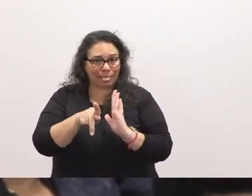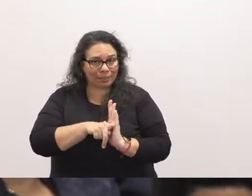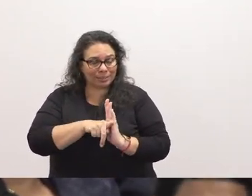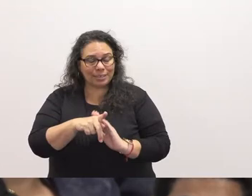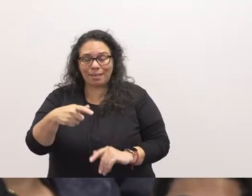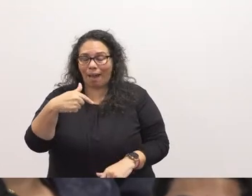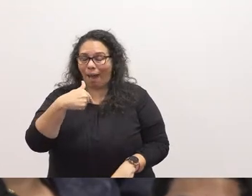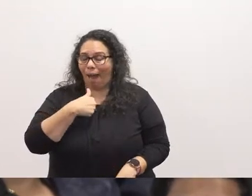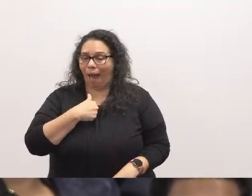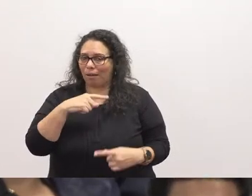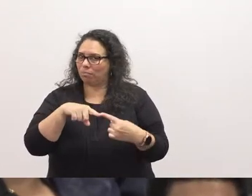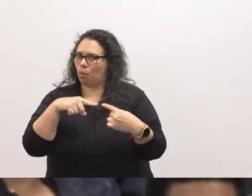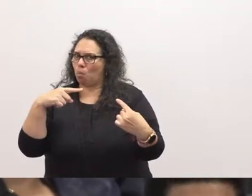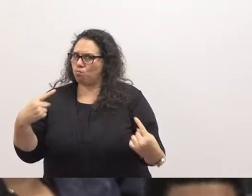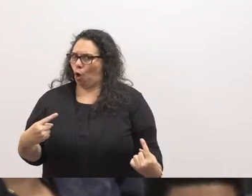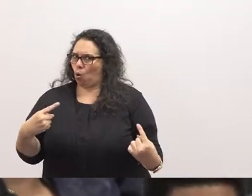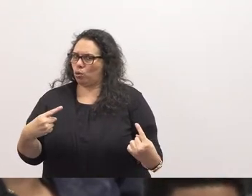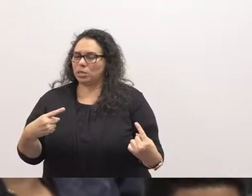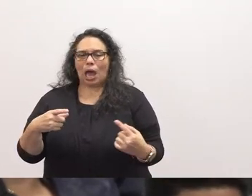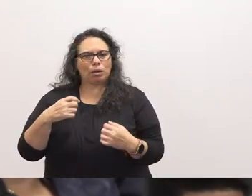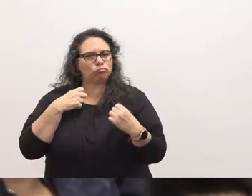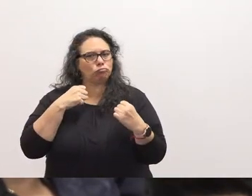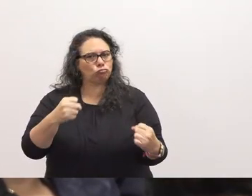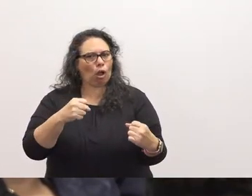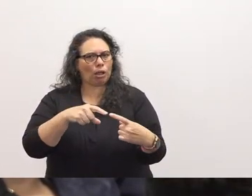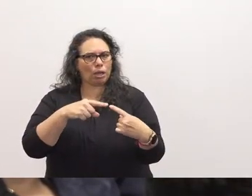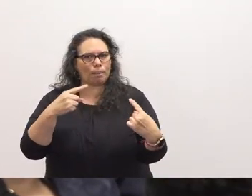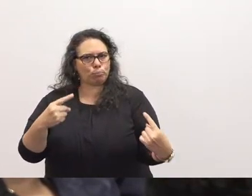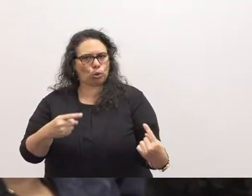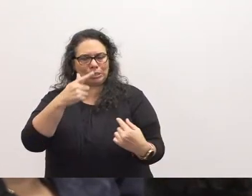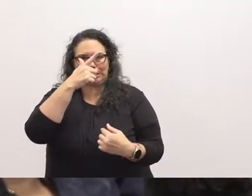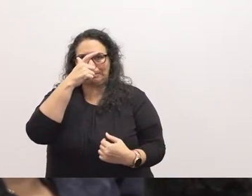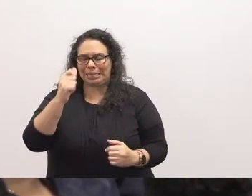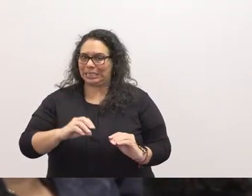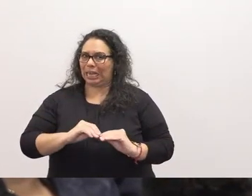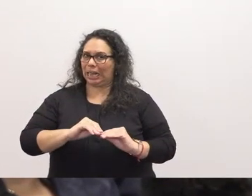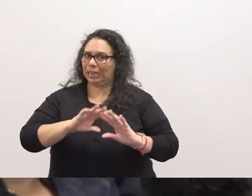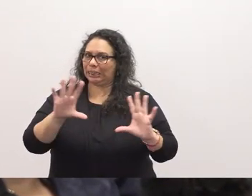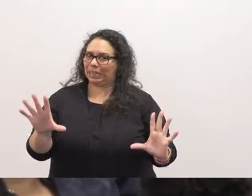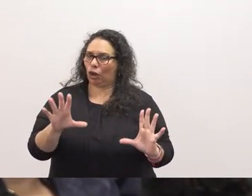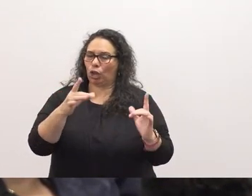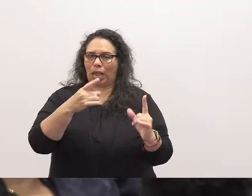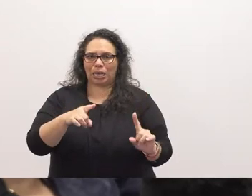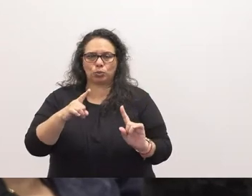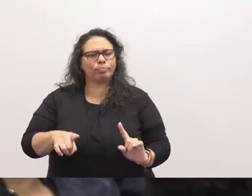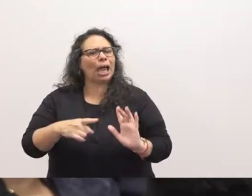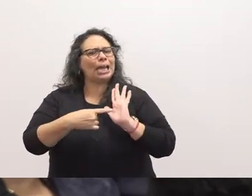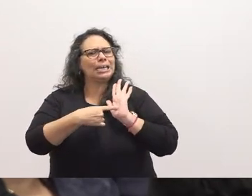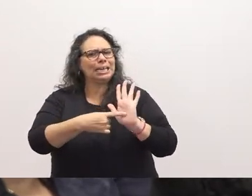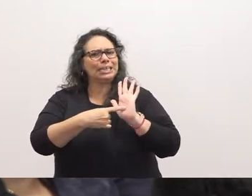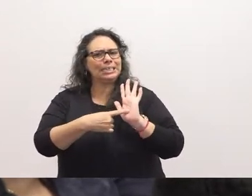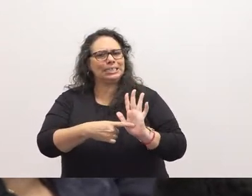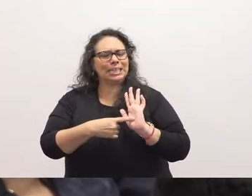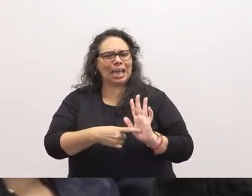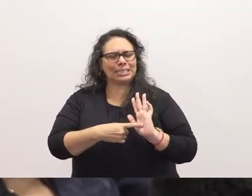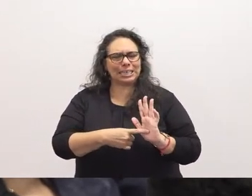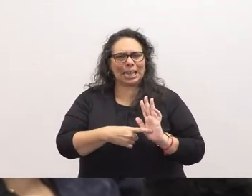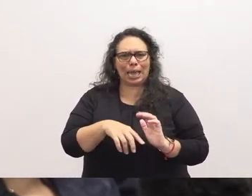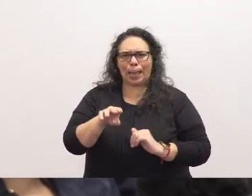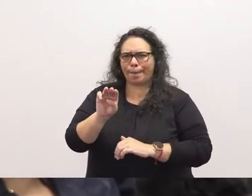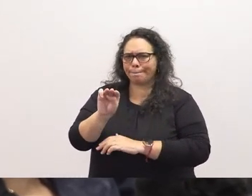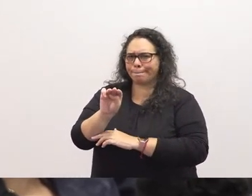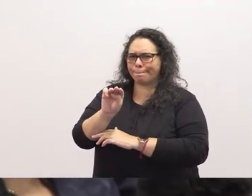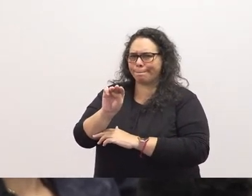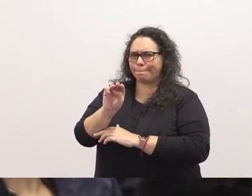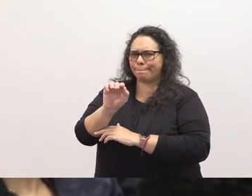I obviously oppose. And I strongly oppose it because of clearly the consequences. Let's take, for example, the masking. The masking